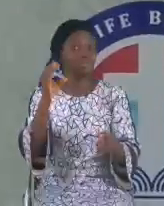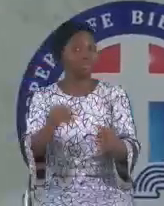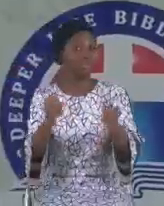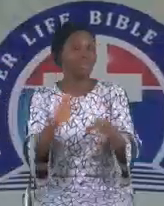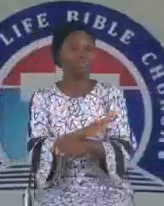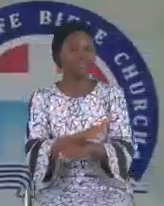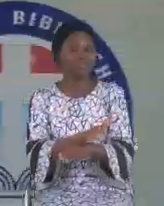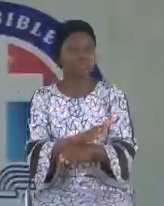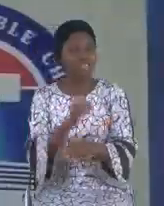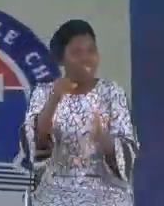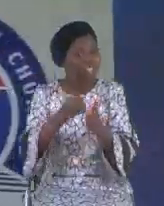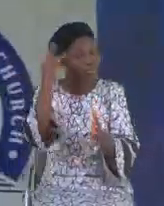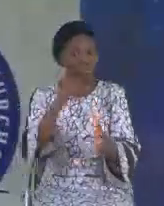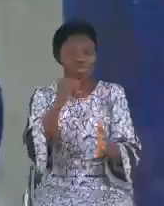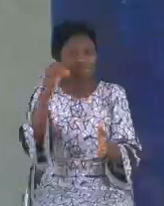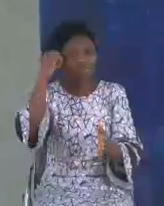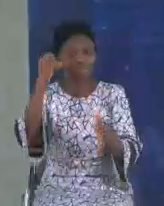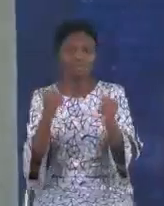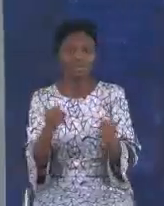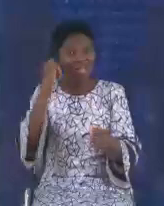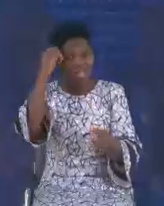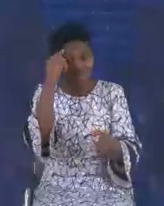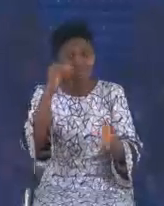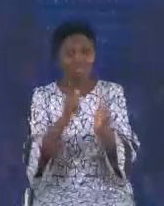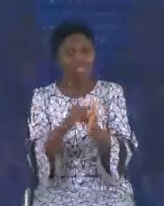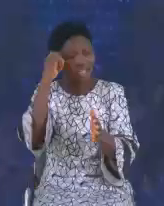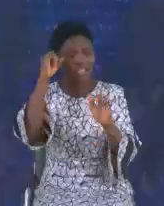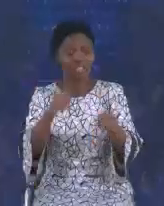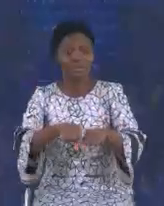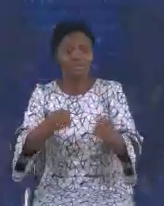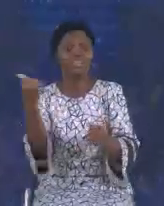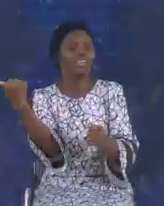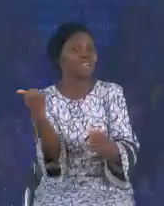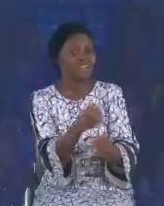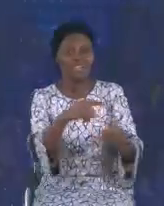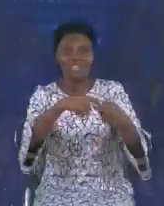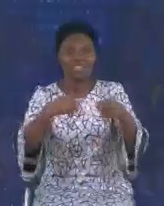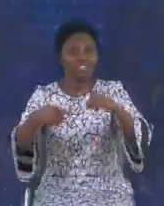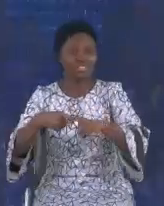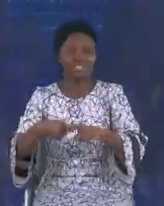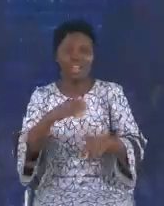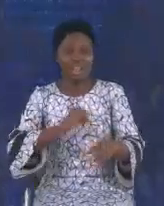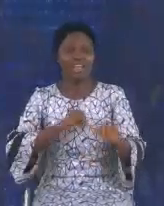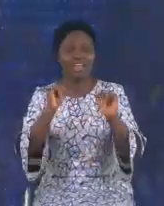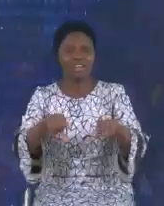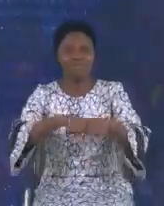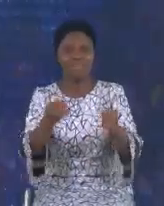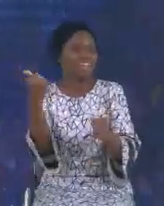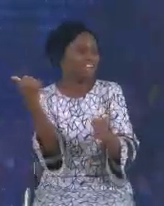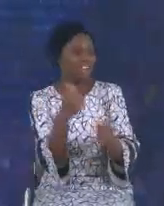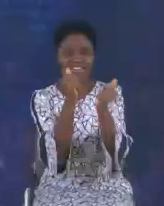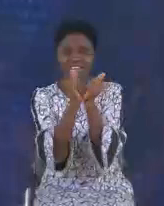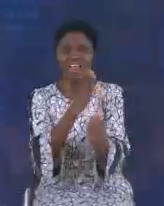thought, I can break any chain. I can break any bounds, and I can do the forbidden thing.